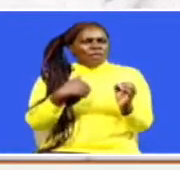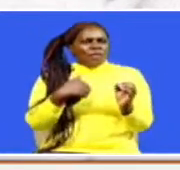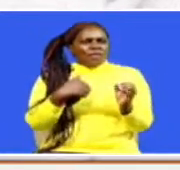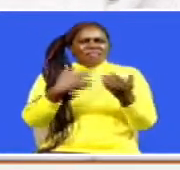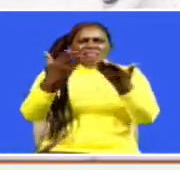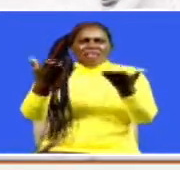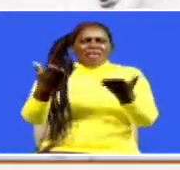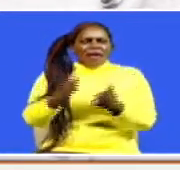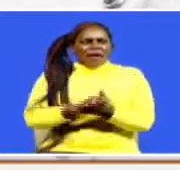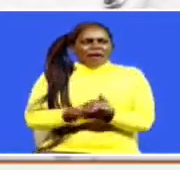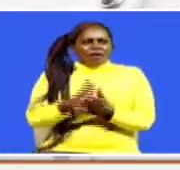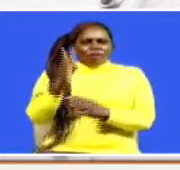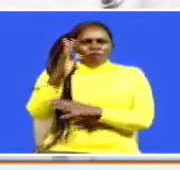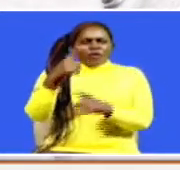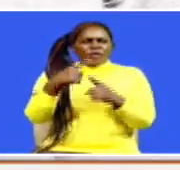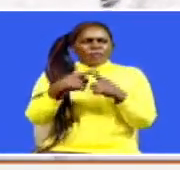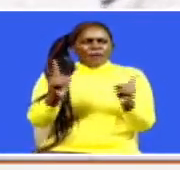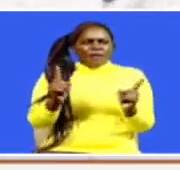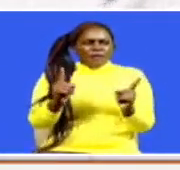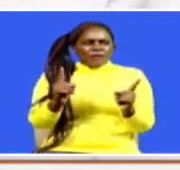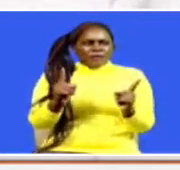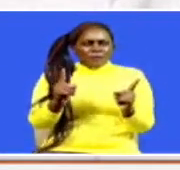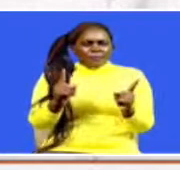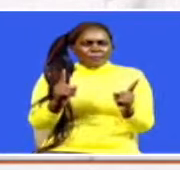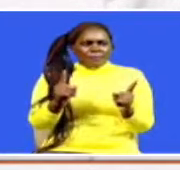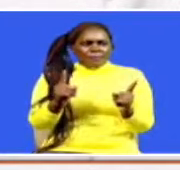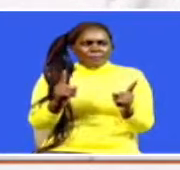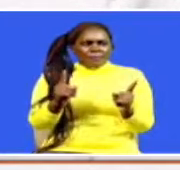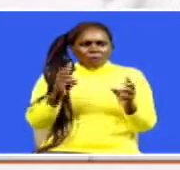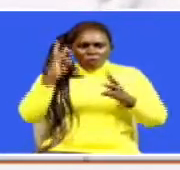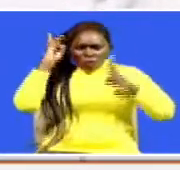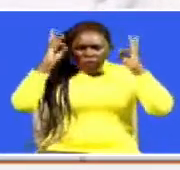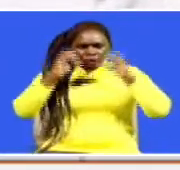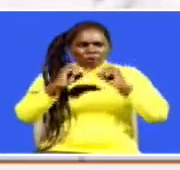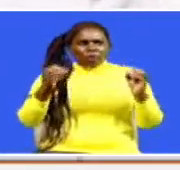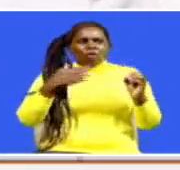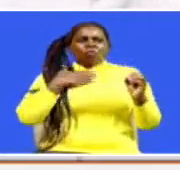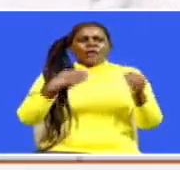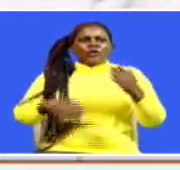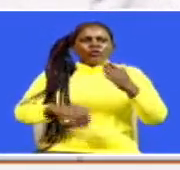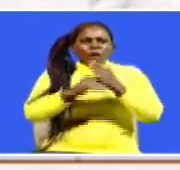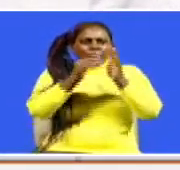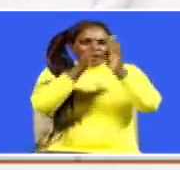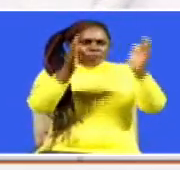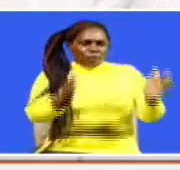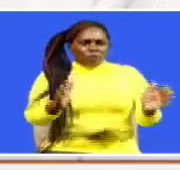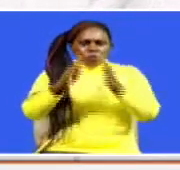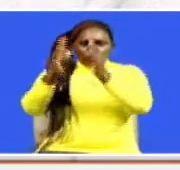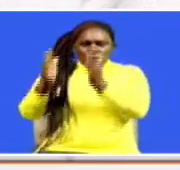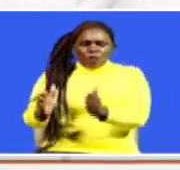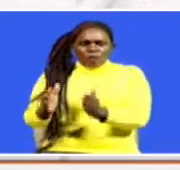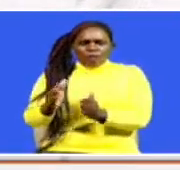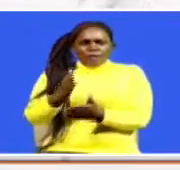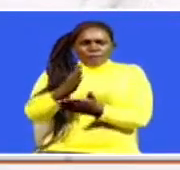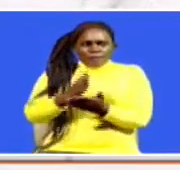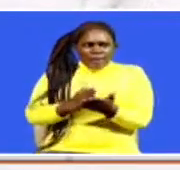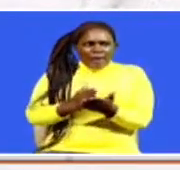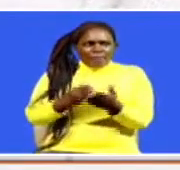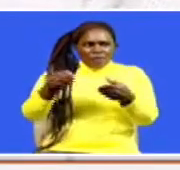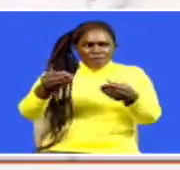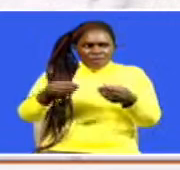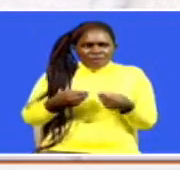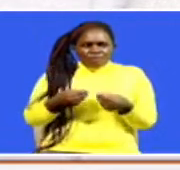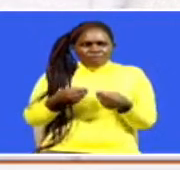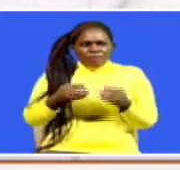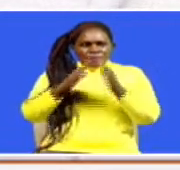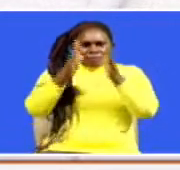tu wanaenda kwa kichaka lakini si kwa watu. Sasa nataka niongeze hiyo mizinga. Juu hata wengine wameanza kunipea